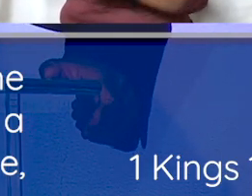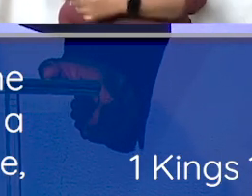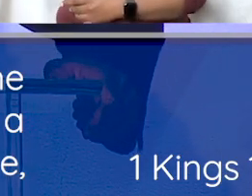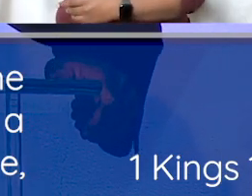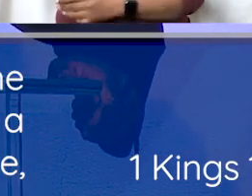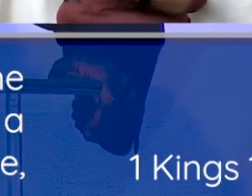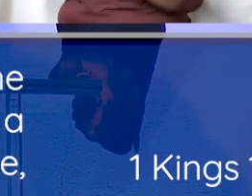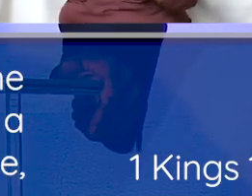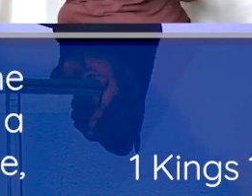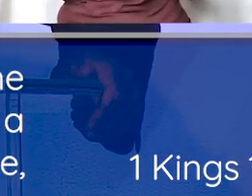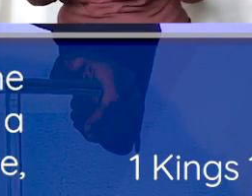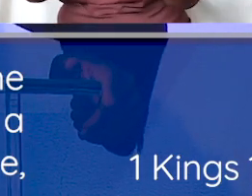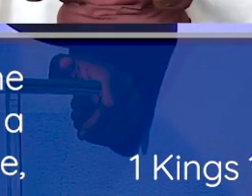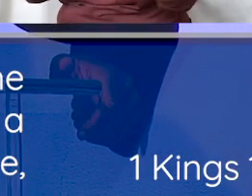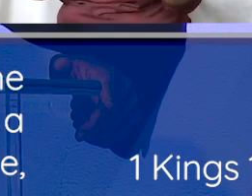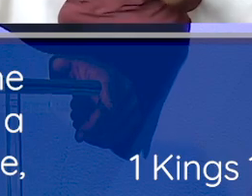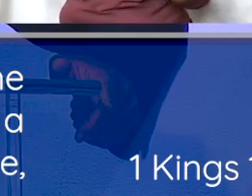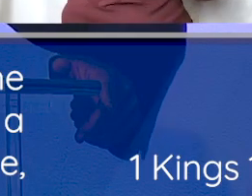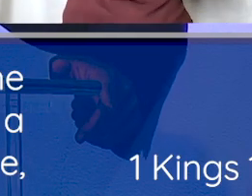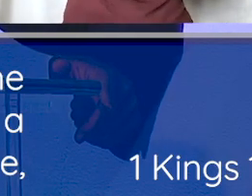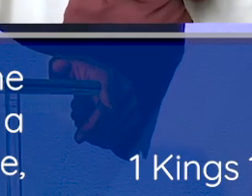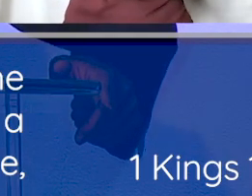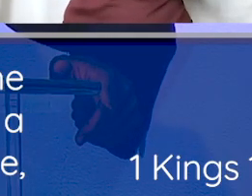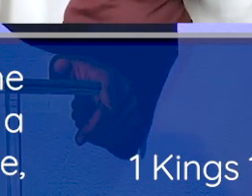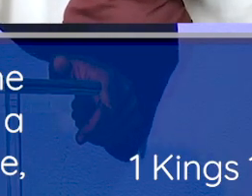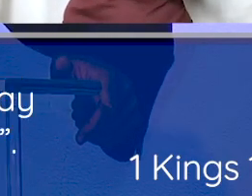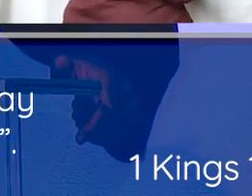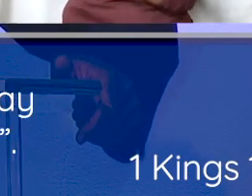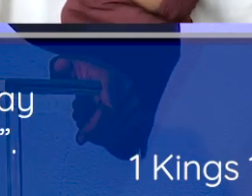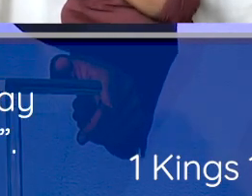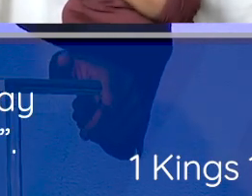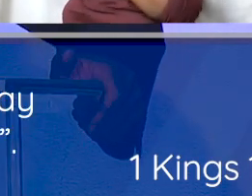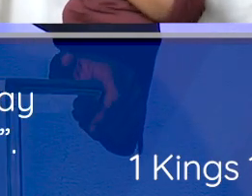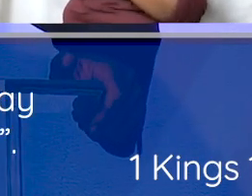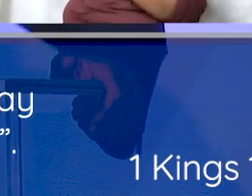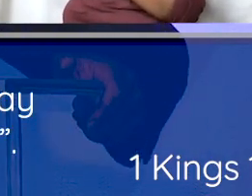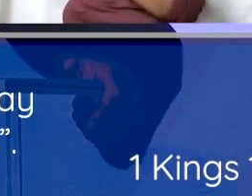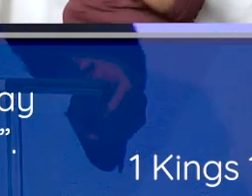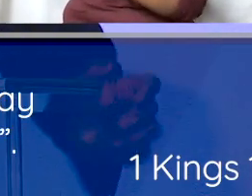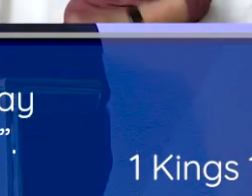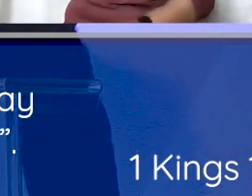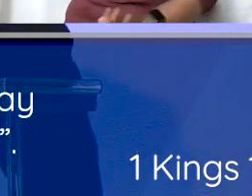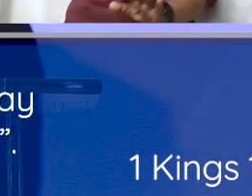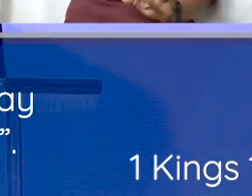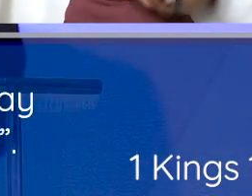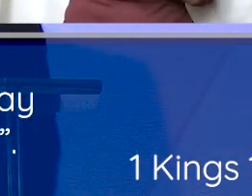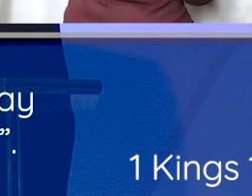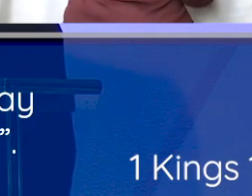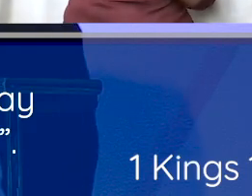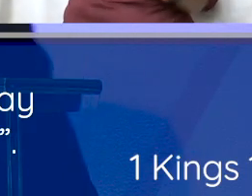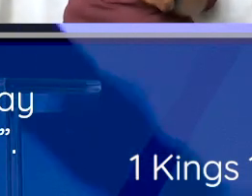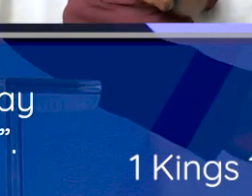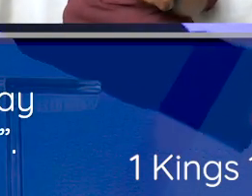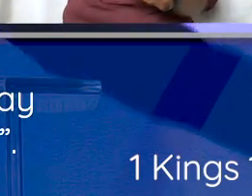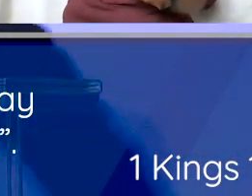came and sat down under a broom tree. And he asked the Lord, saying, 'It is enough, O Lord,'" Elijah